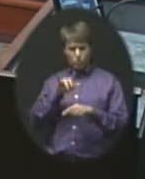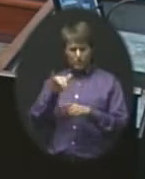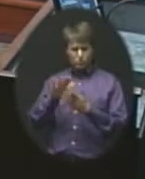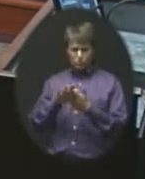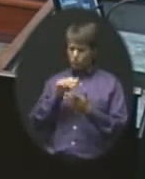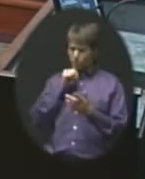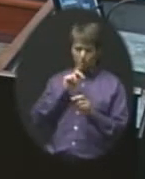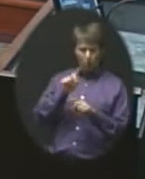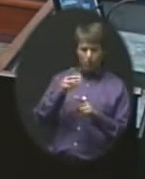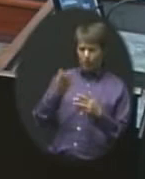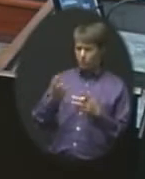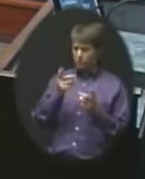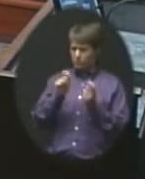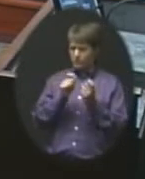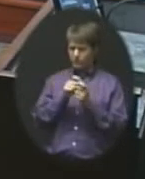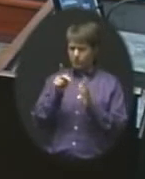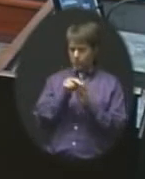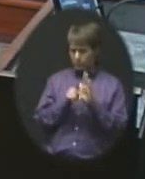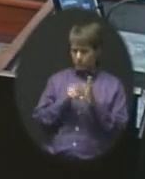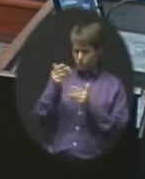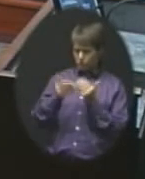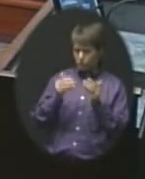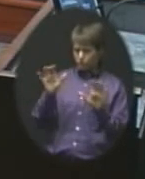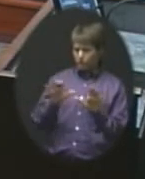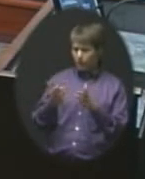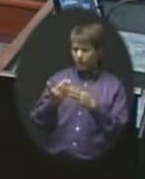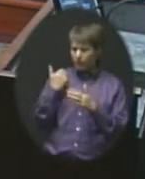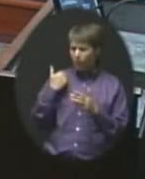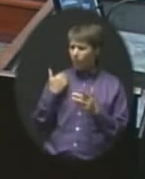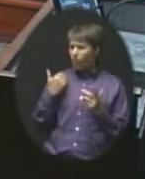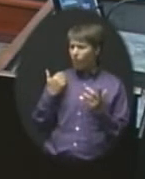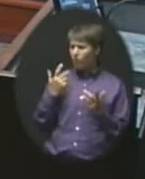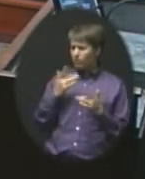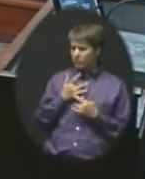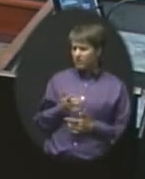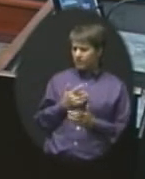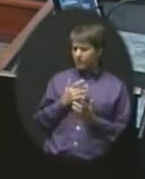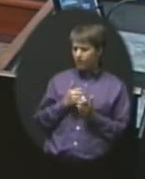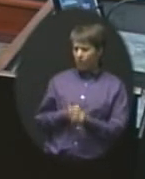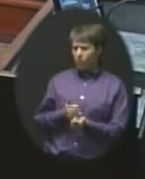have certain policies, procedures, and things that we've done in the past that we typically follow?